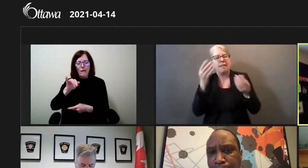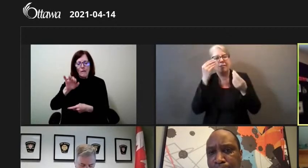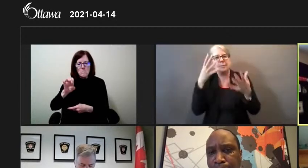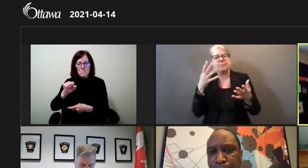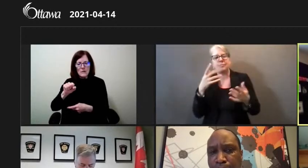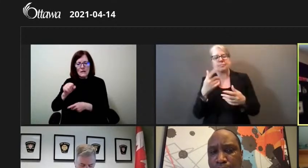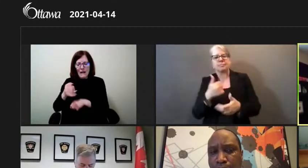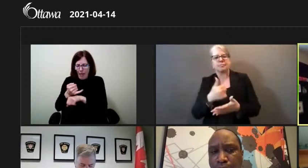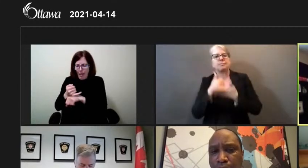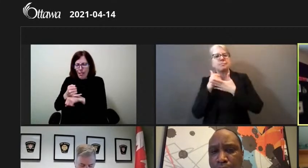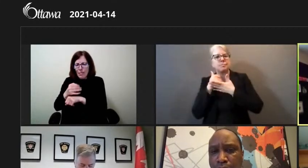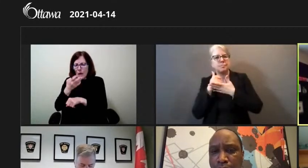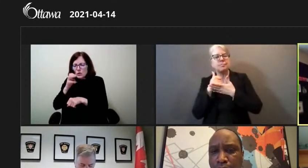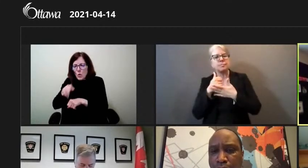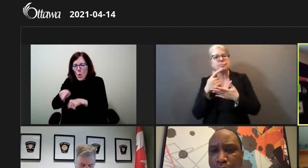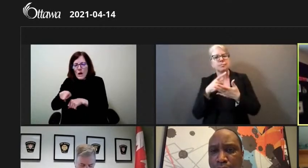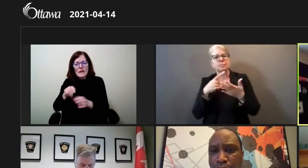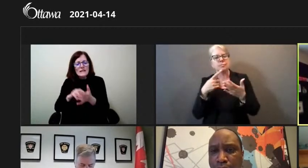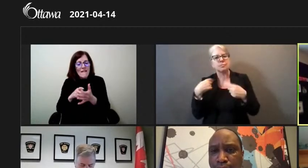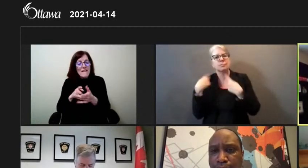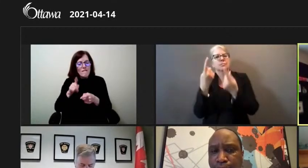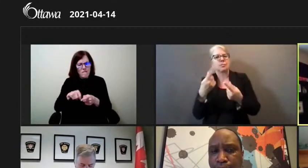in terms of what we've had.